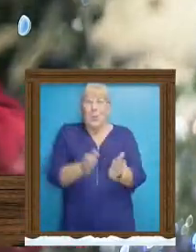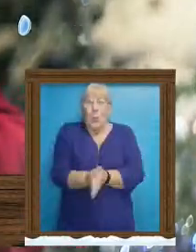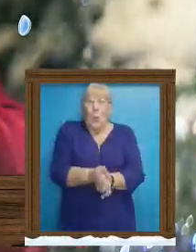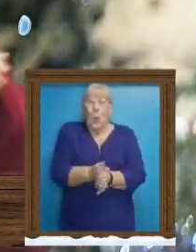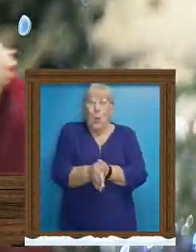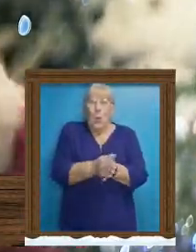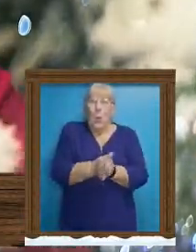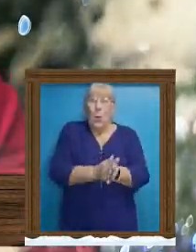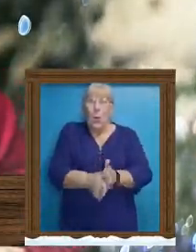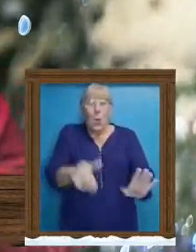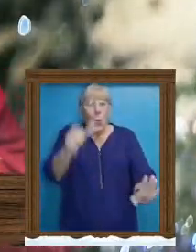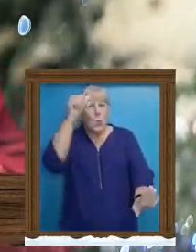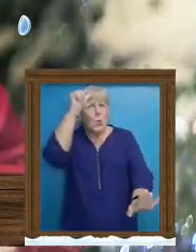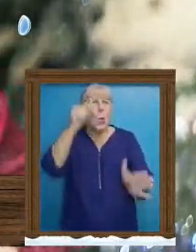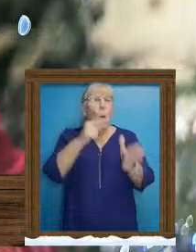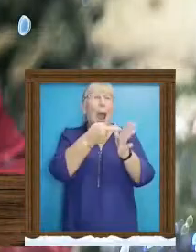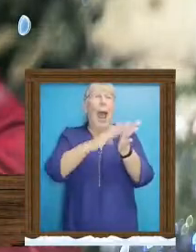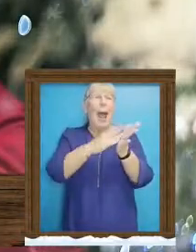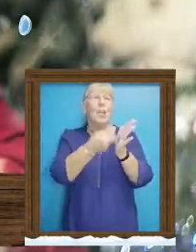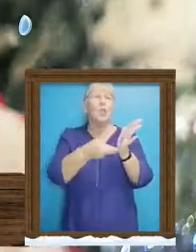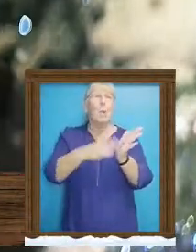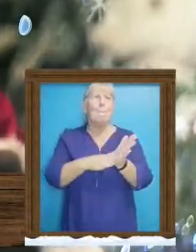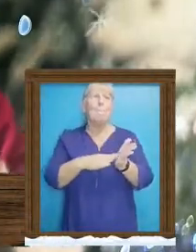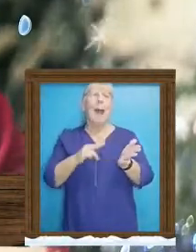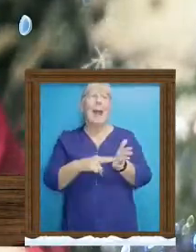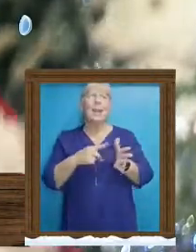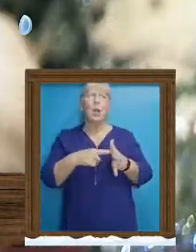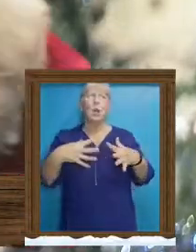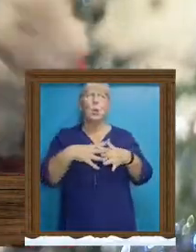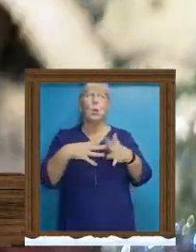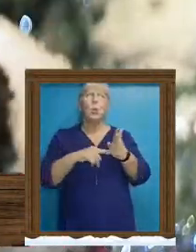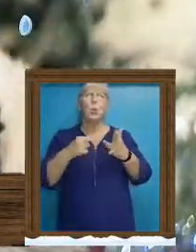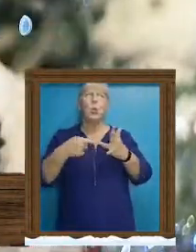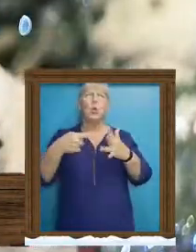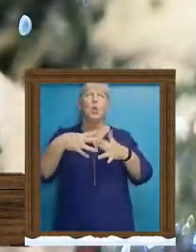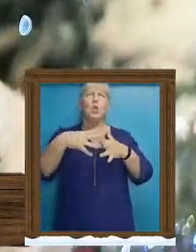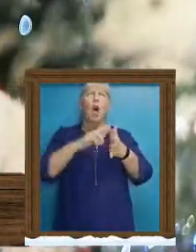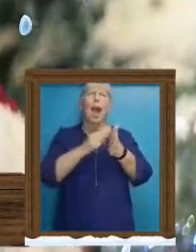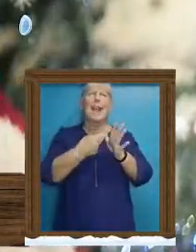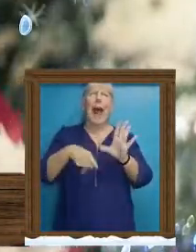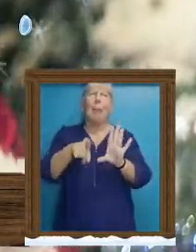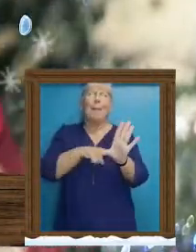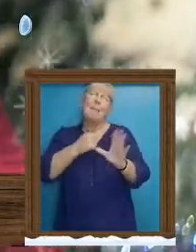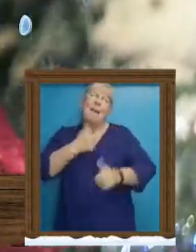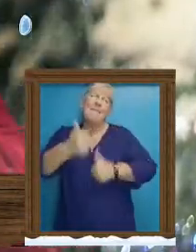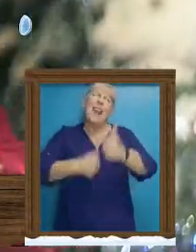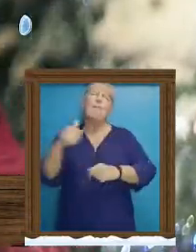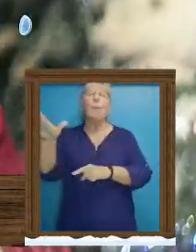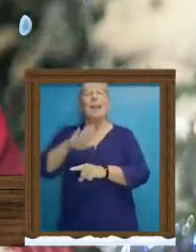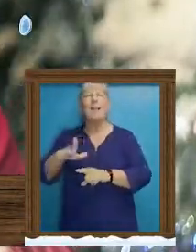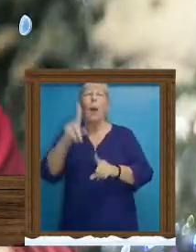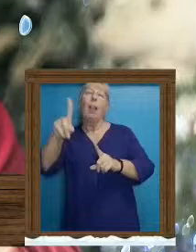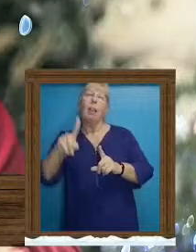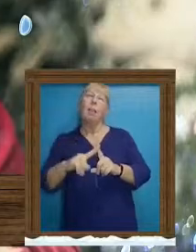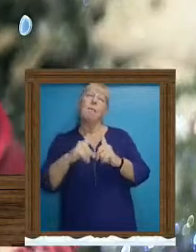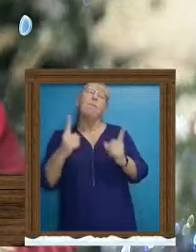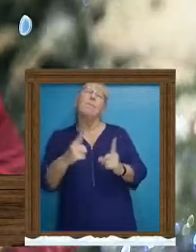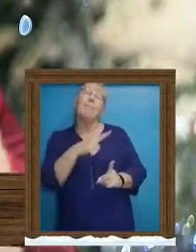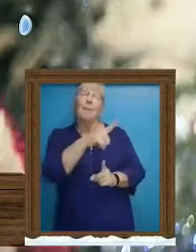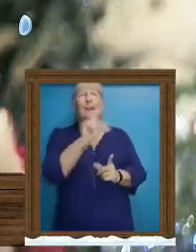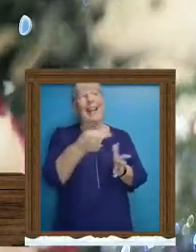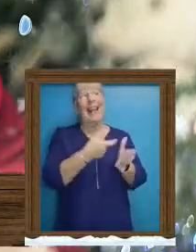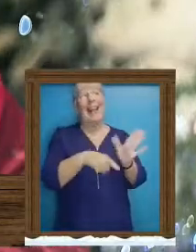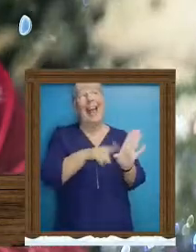Do you know, Antrim and Newtownabbey is my favourite place outside of Candy Cane Lane, yes. Don't tell Mrs. Claus that,